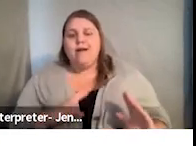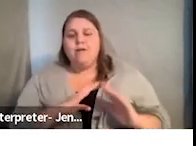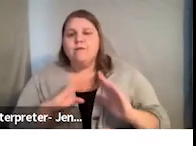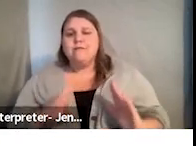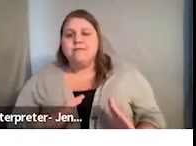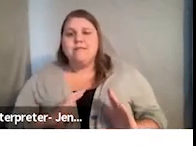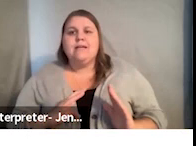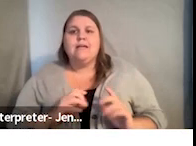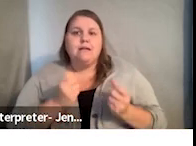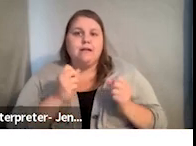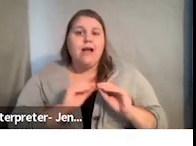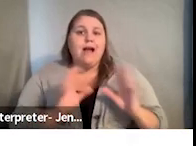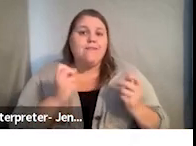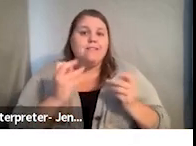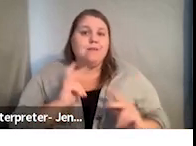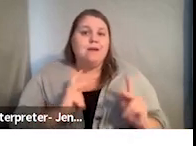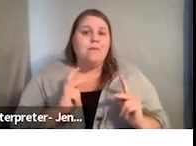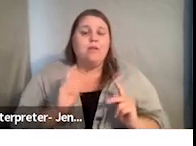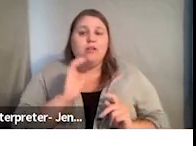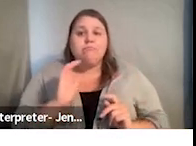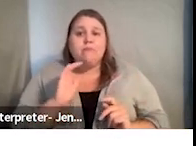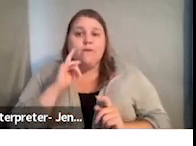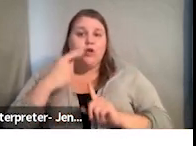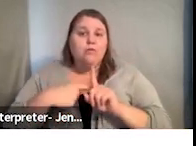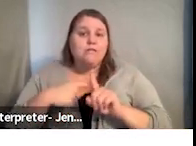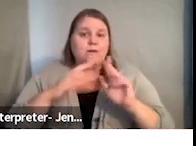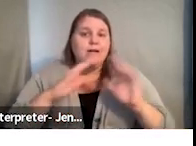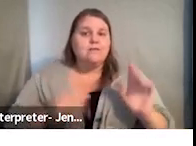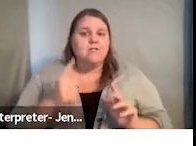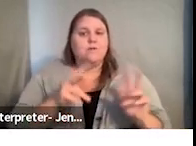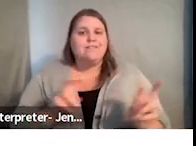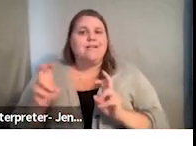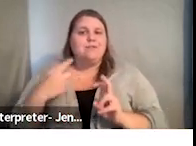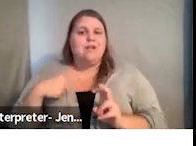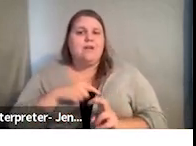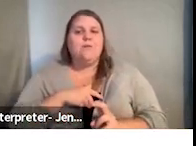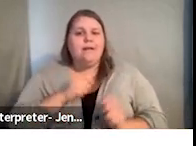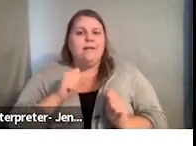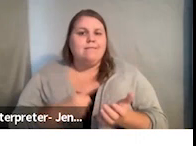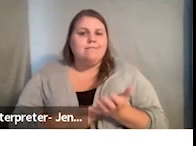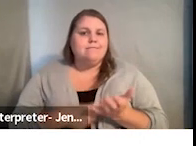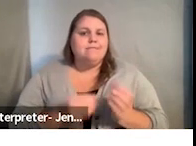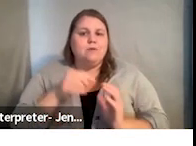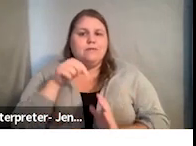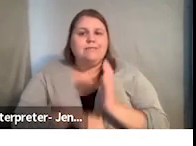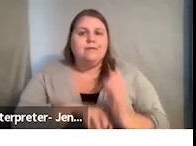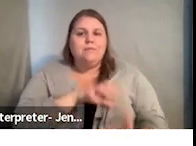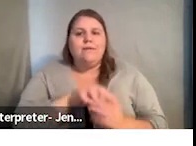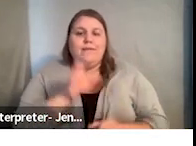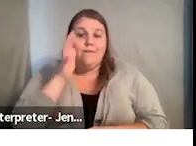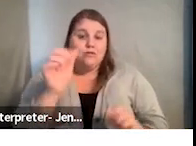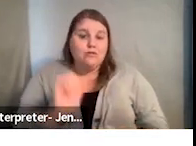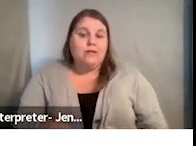so many of our people are looking for rental housing. So that's a subject that in the future, if anybody wanted to talk further about that, we